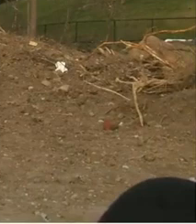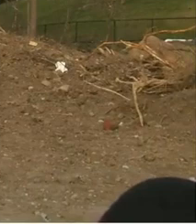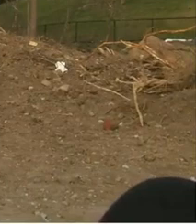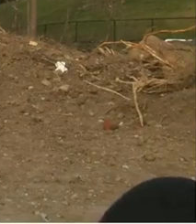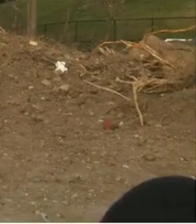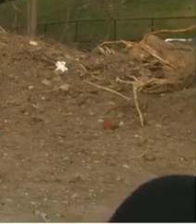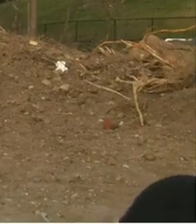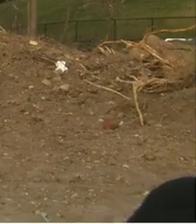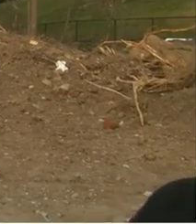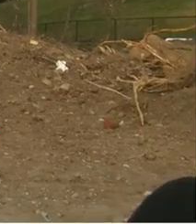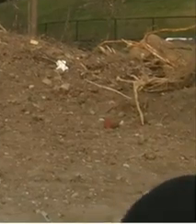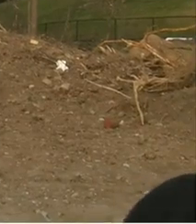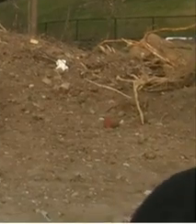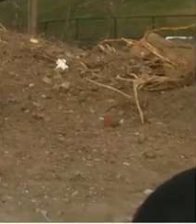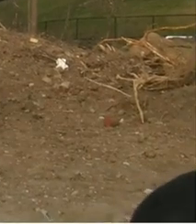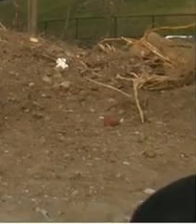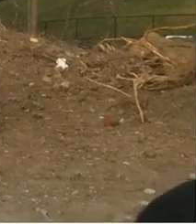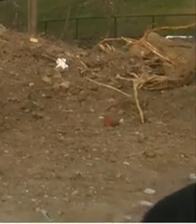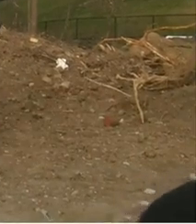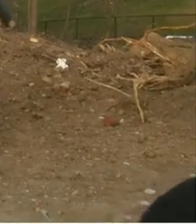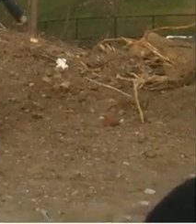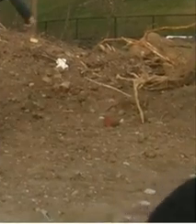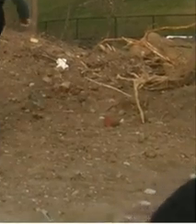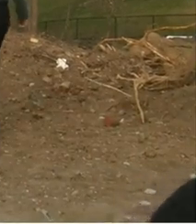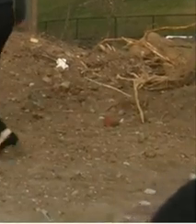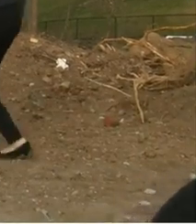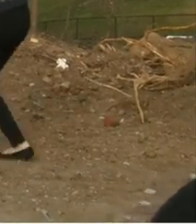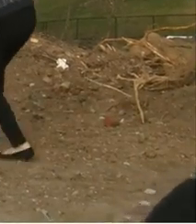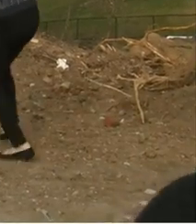Right here. Okay. A short one.